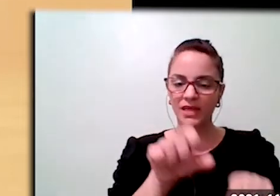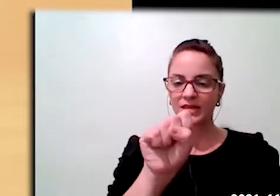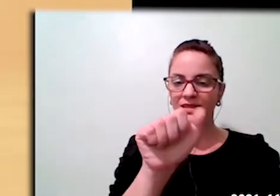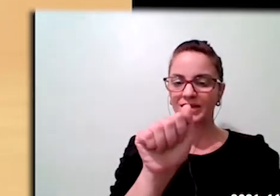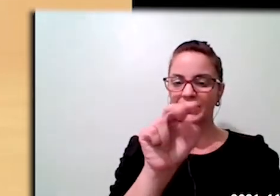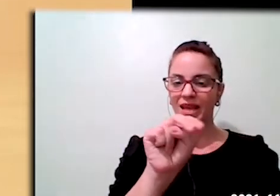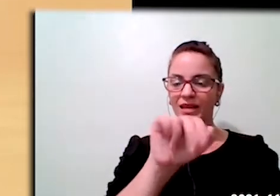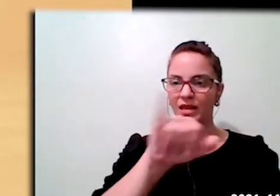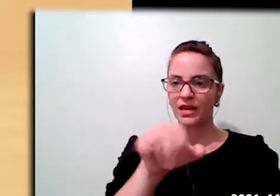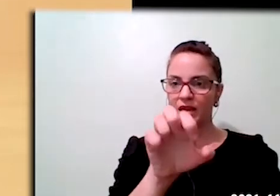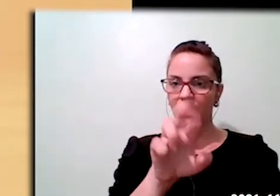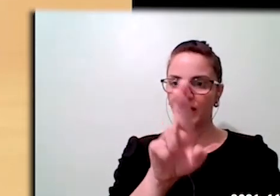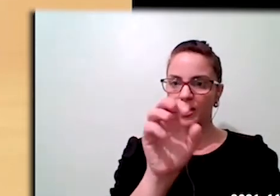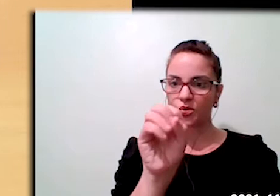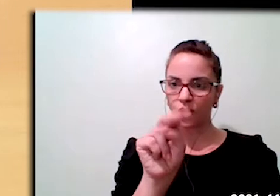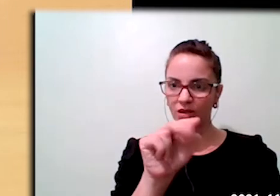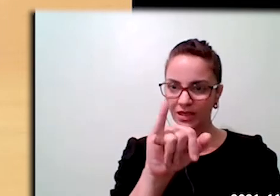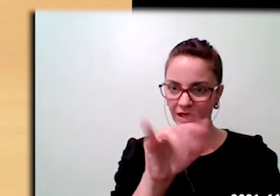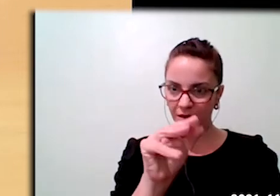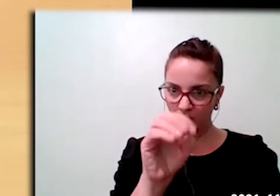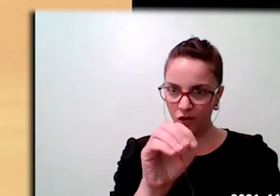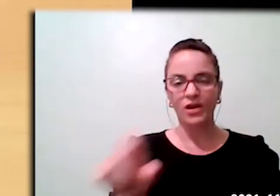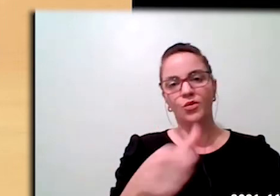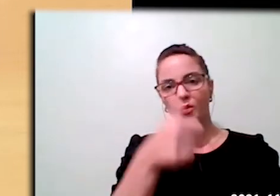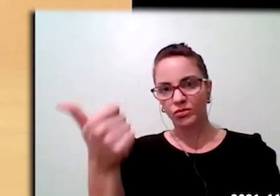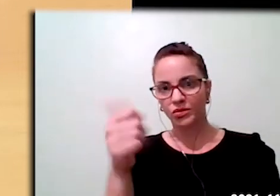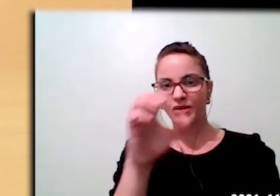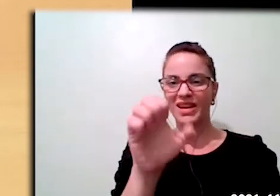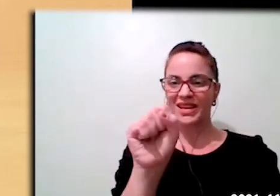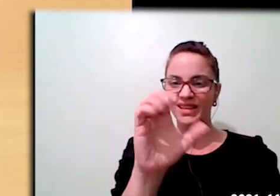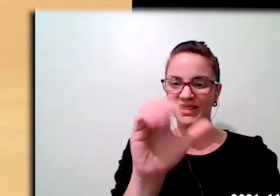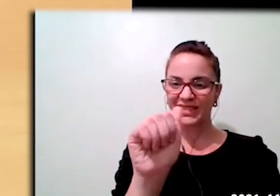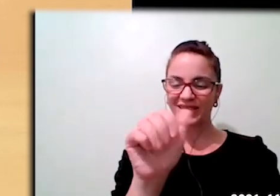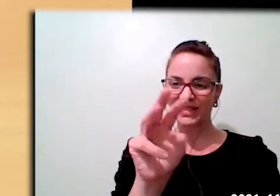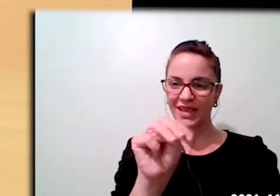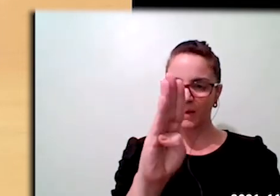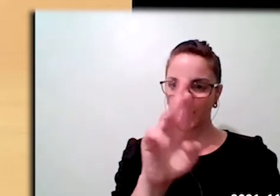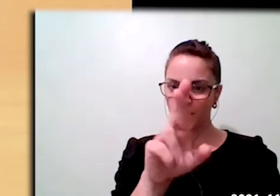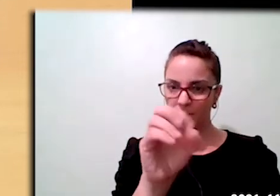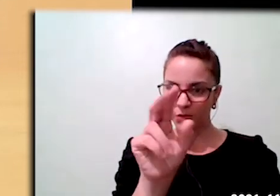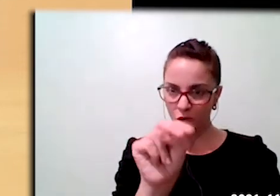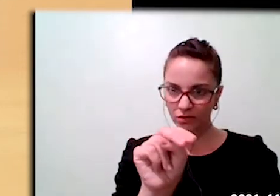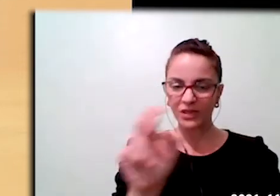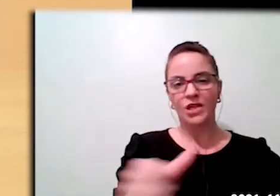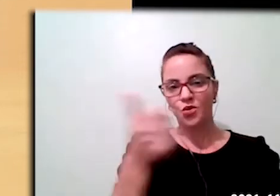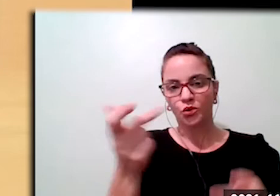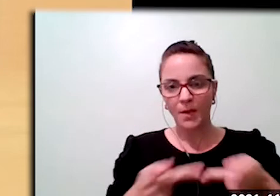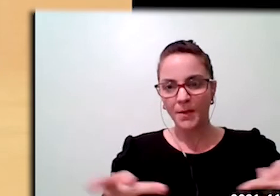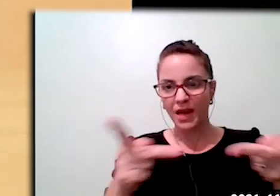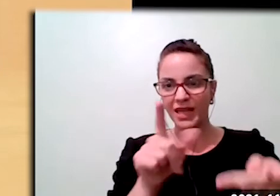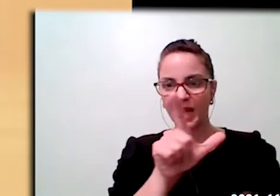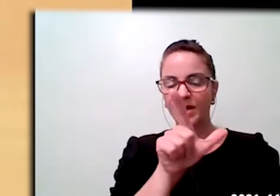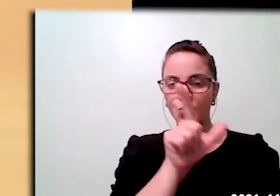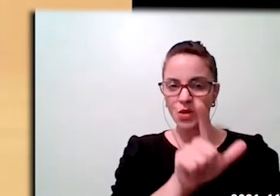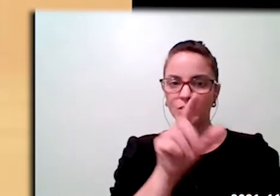Point, a battery at Escambrón Point, a powder house at Luis Muñoz Rivera Park, a